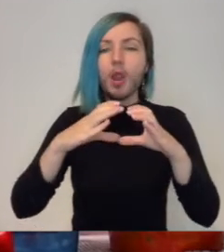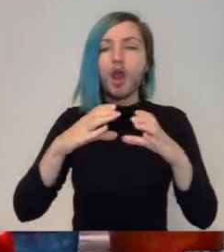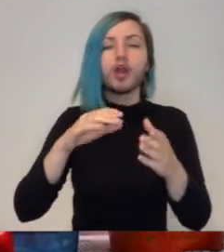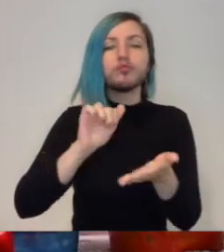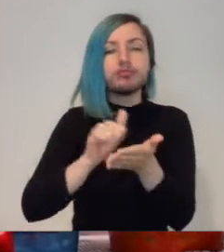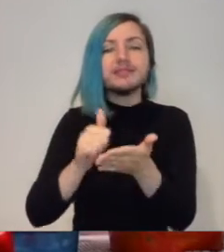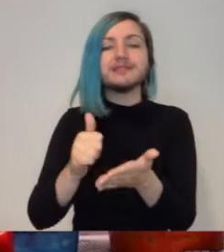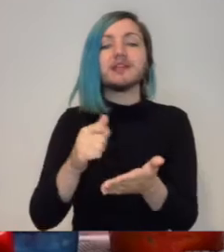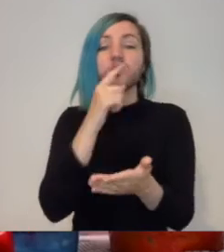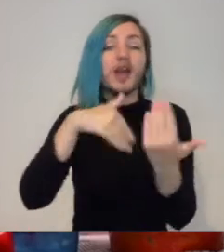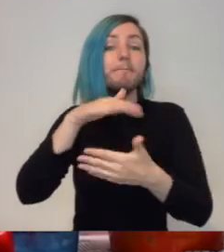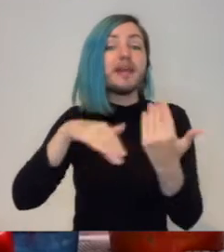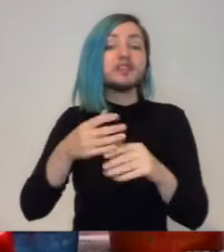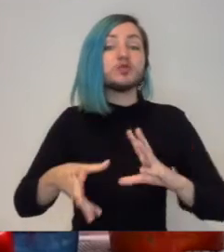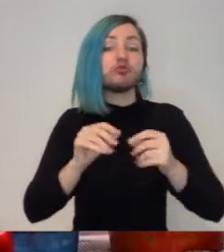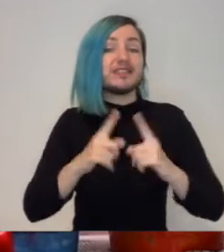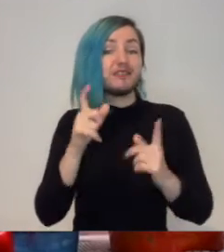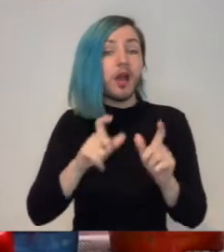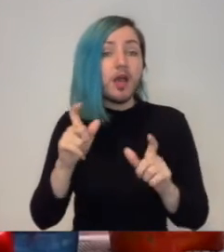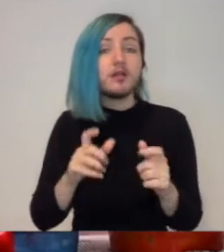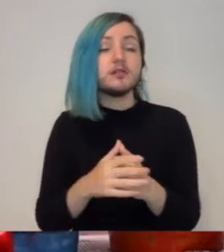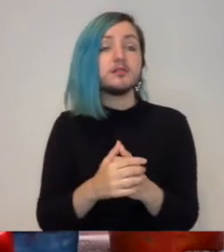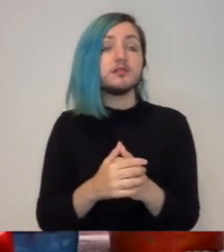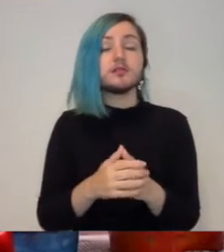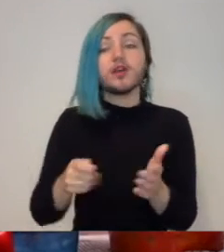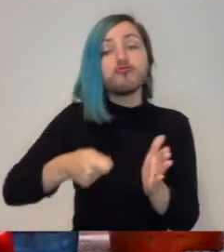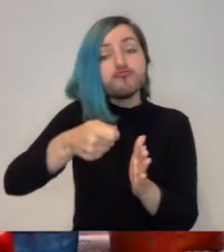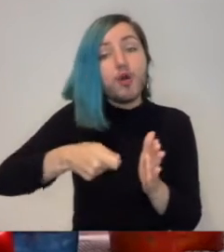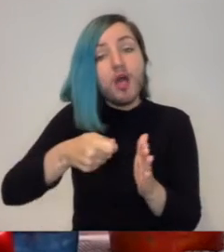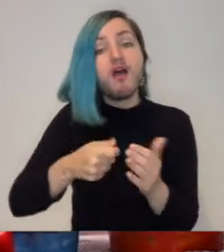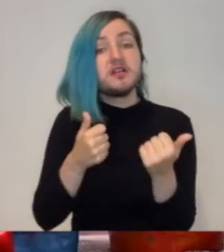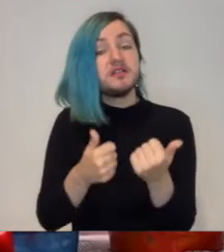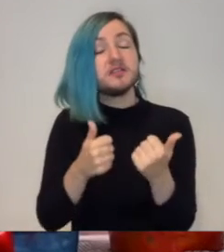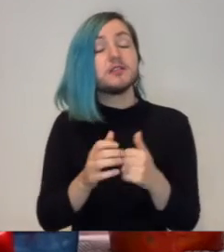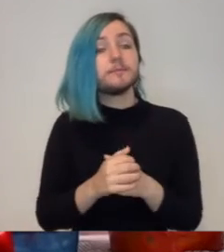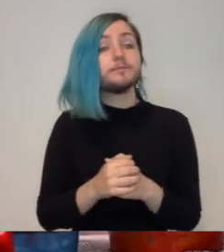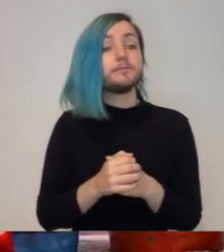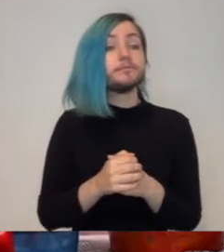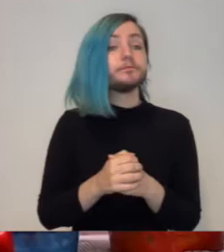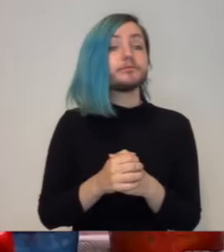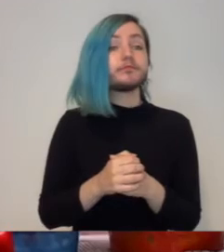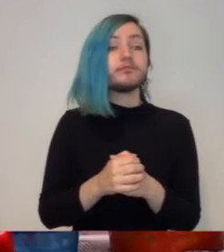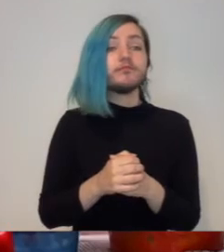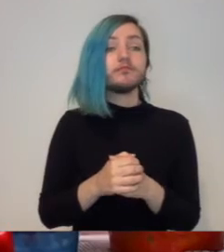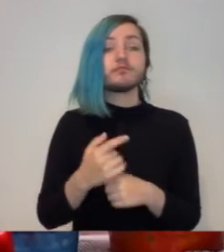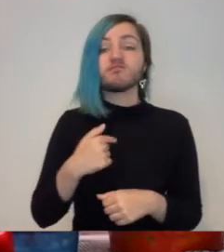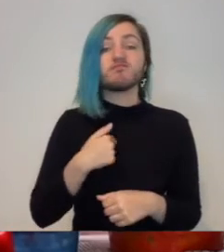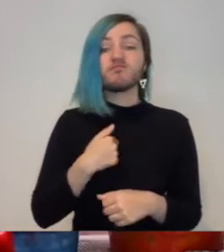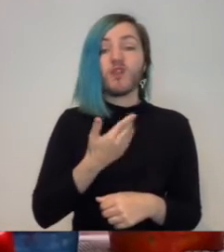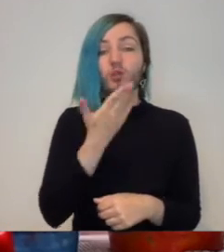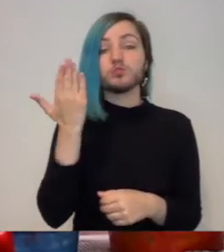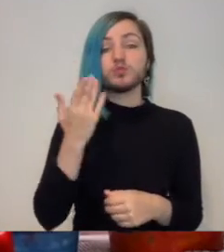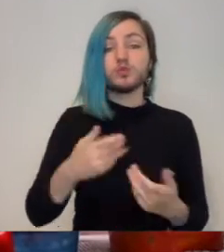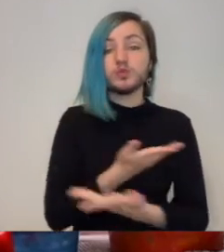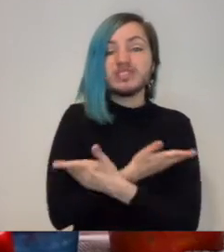I've created quite a few colours. Rollers, which is nice. Because I don't have a tote bag or a t-shirt, I'm